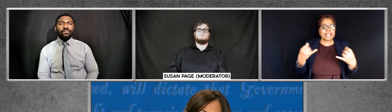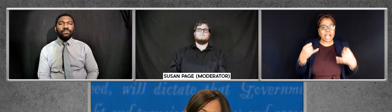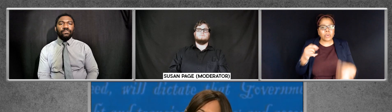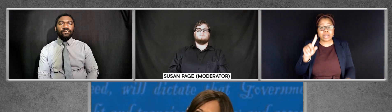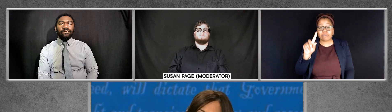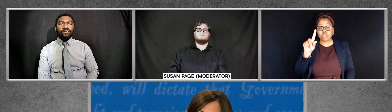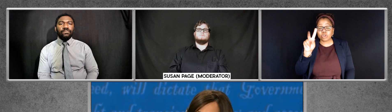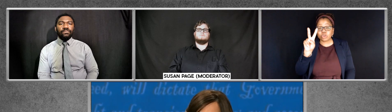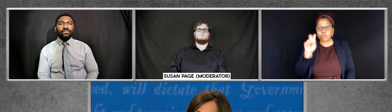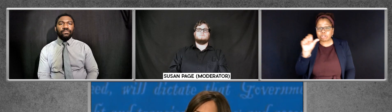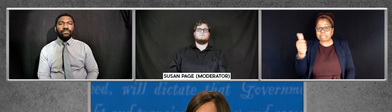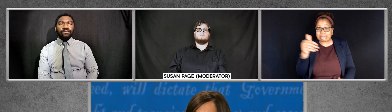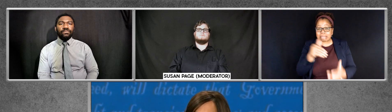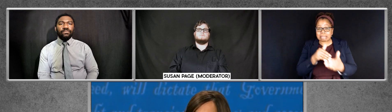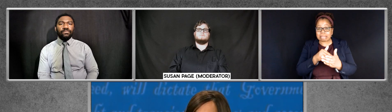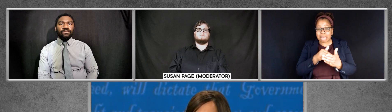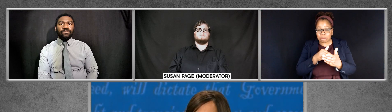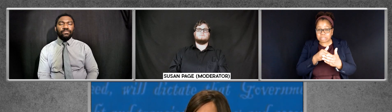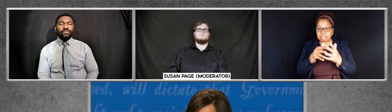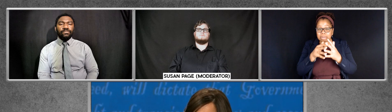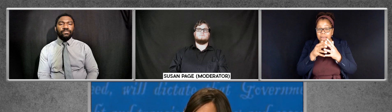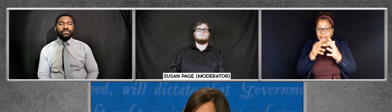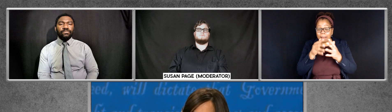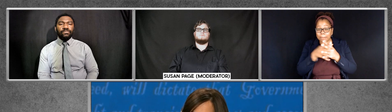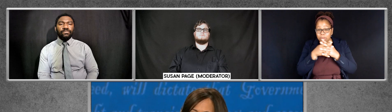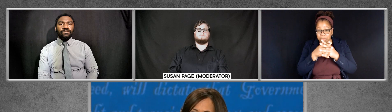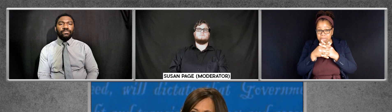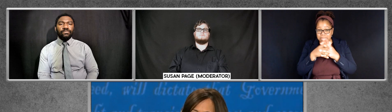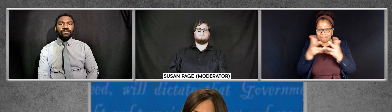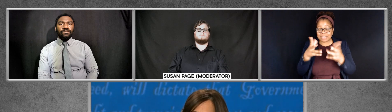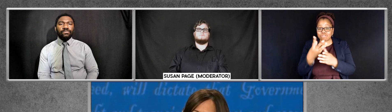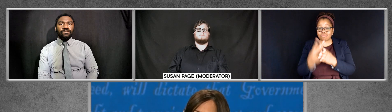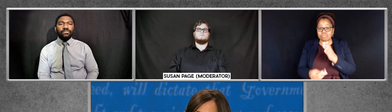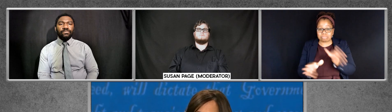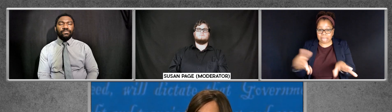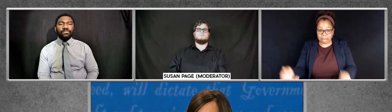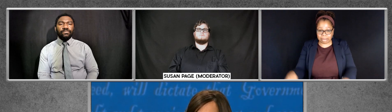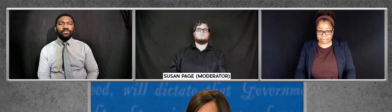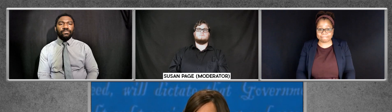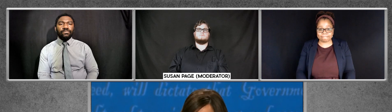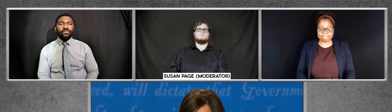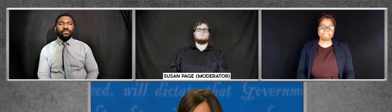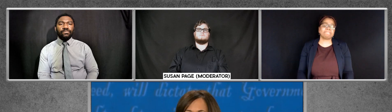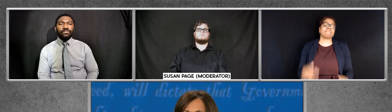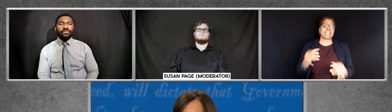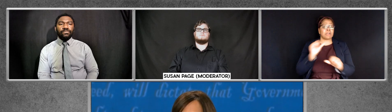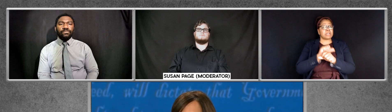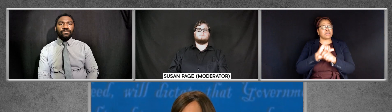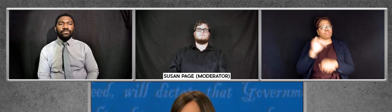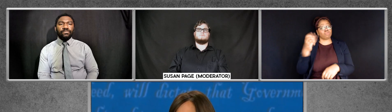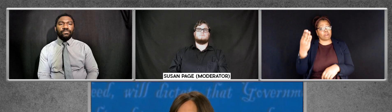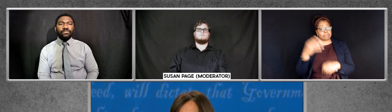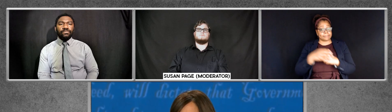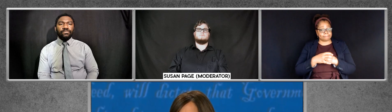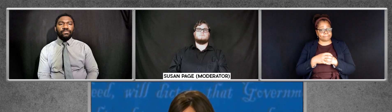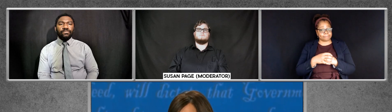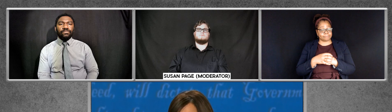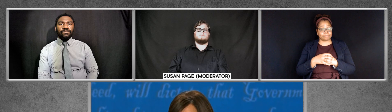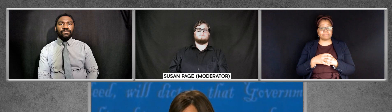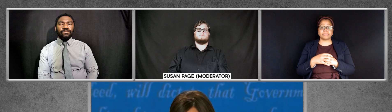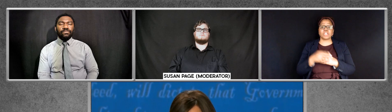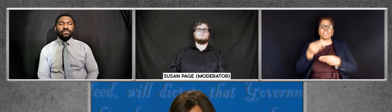210,000 Americans who have lost their lives. Let's look at the job situation. We mentioned before the trade